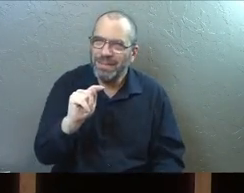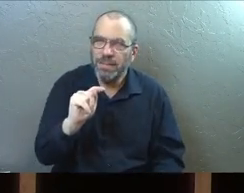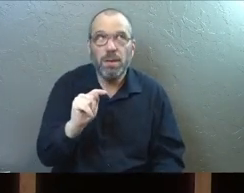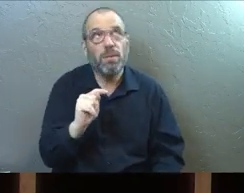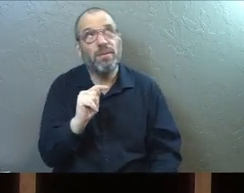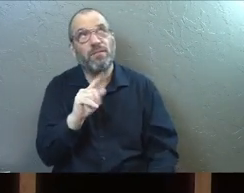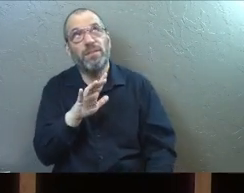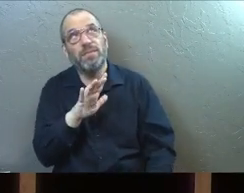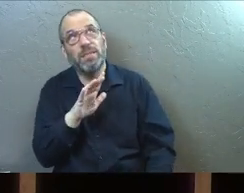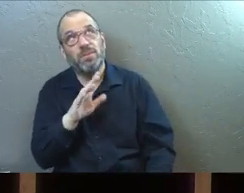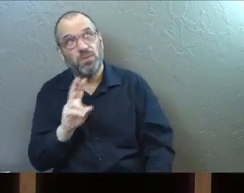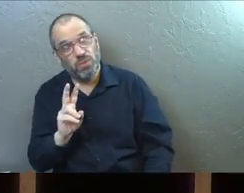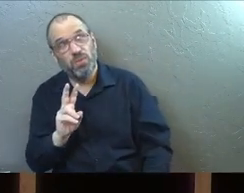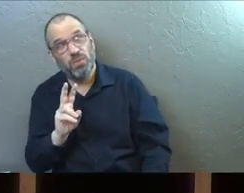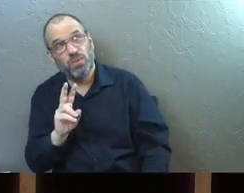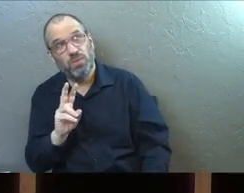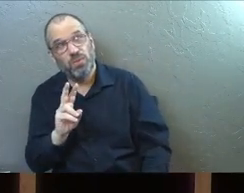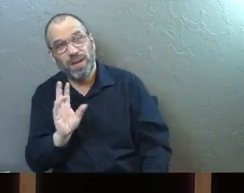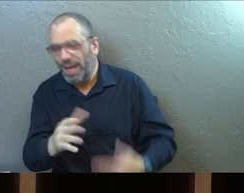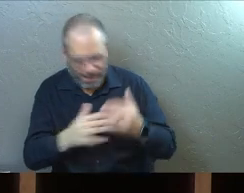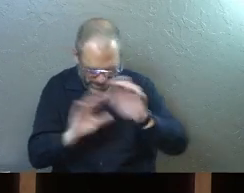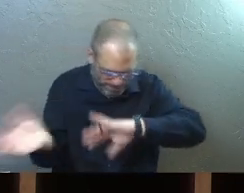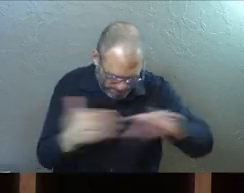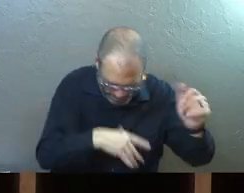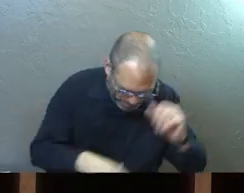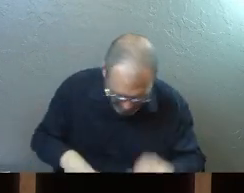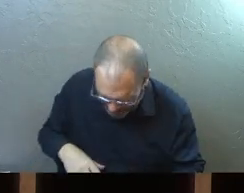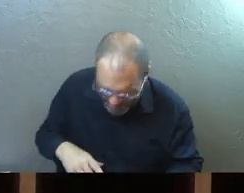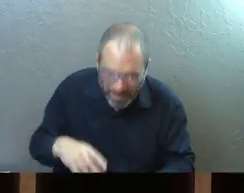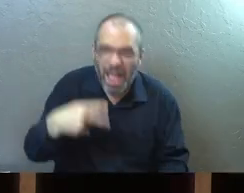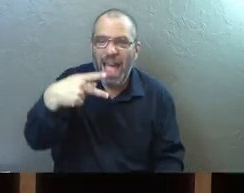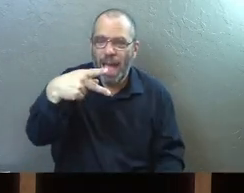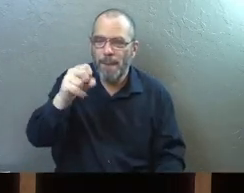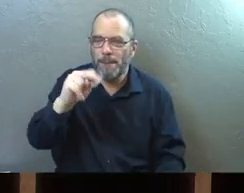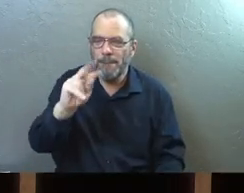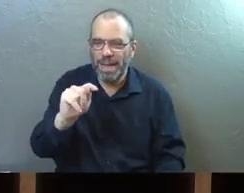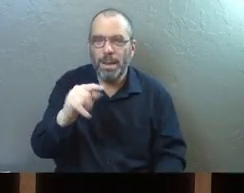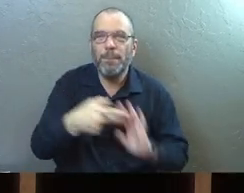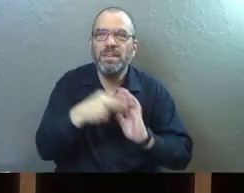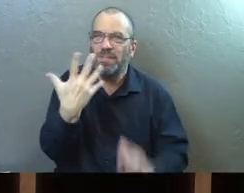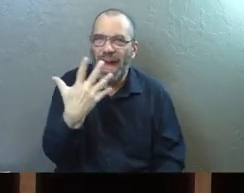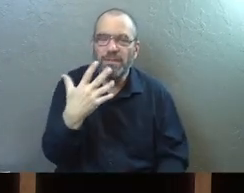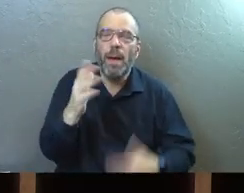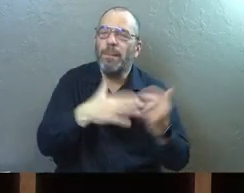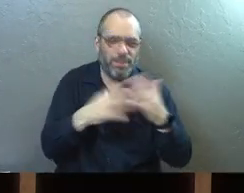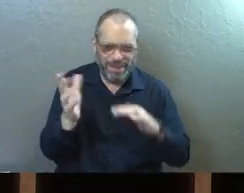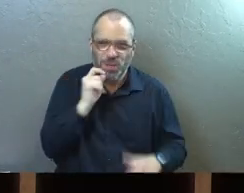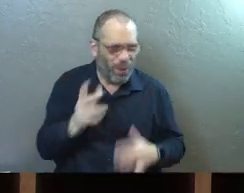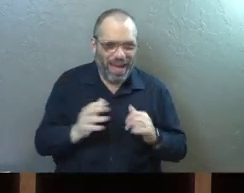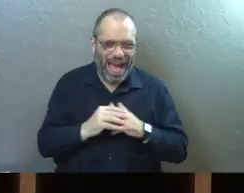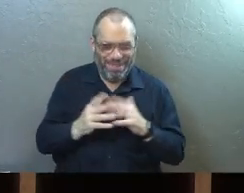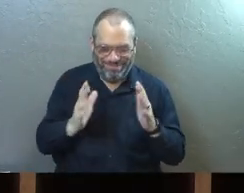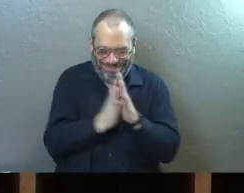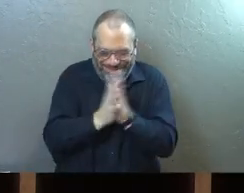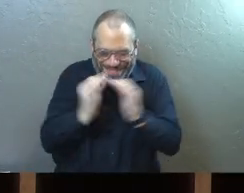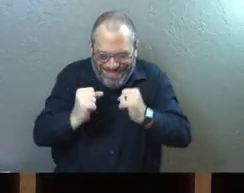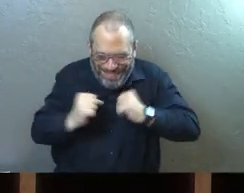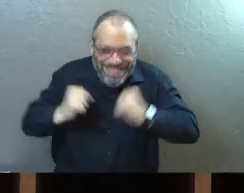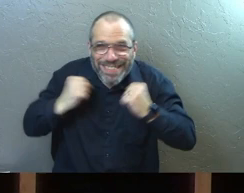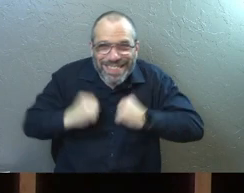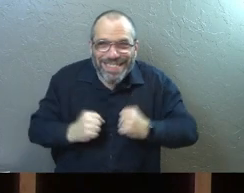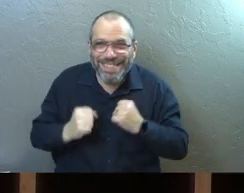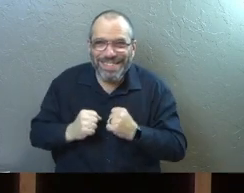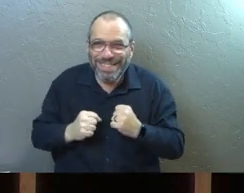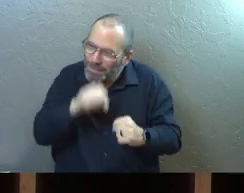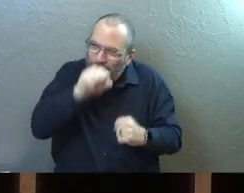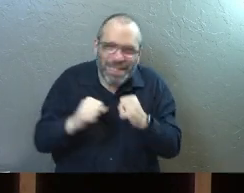52. Yeah, something like that. Anyway, isn't that cool? Sorry, I geek out on this stuff. I really enjoy